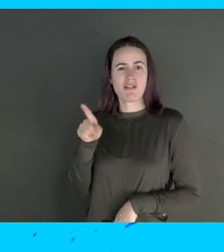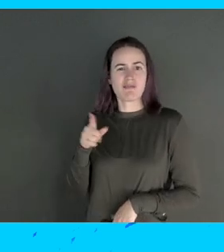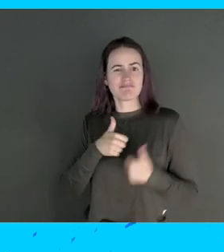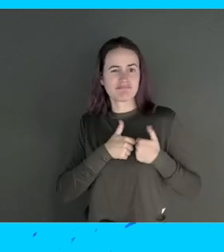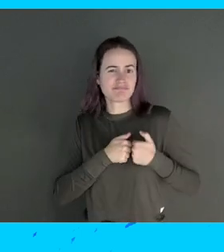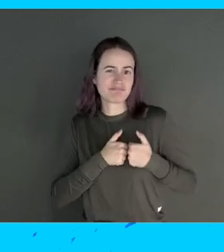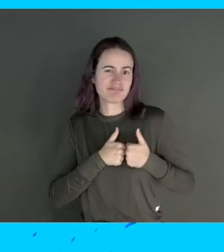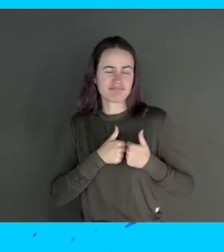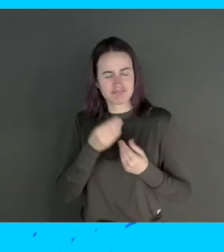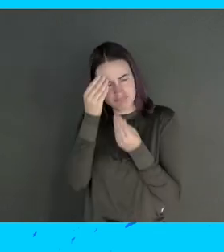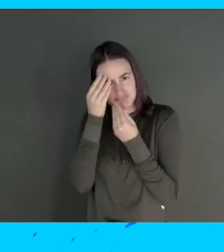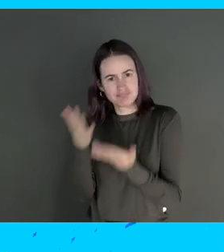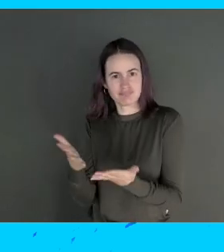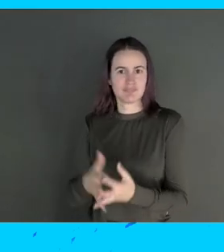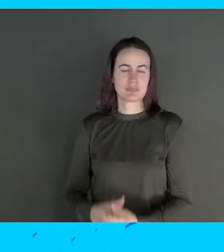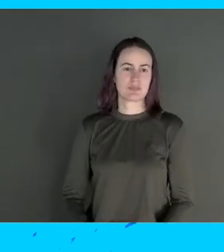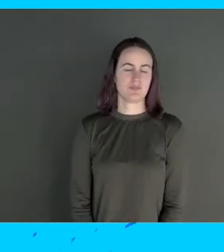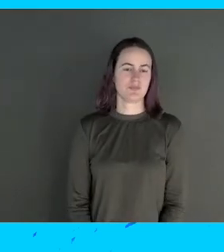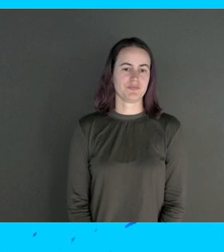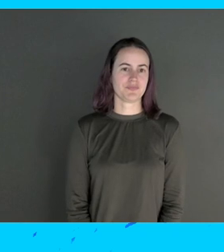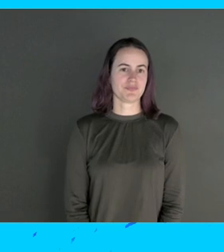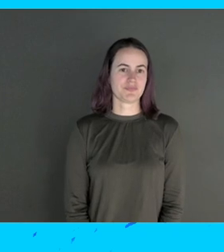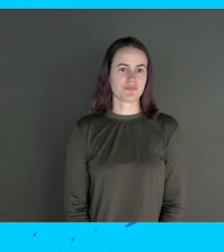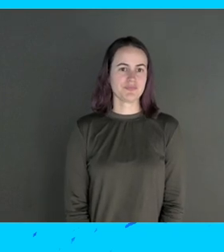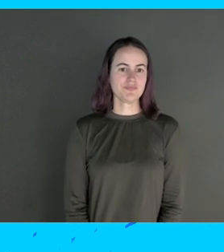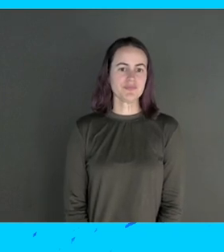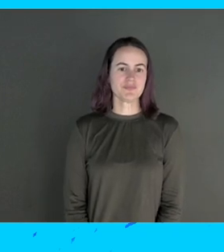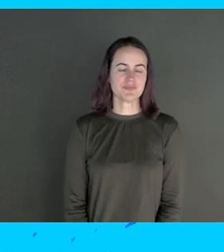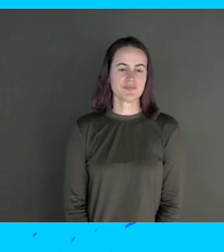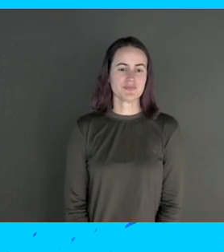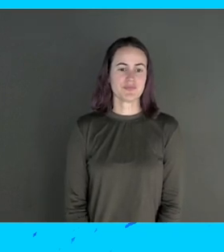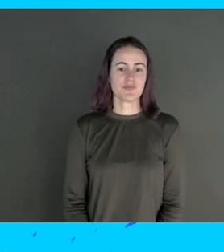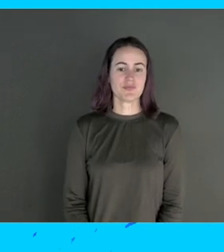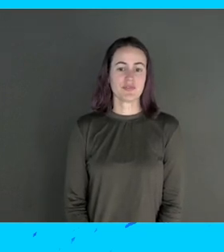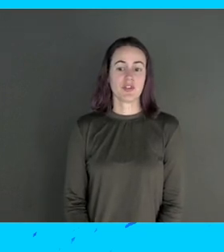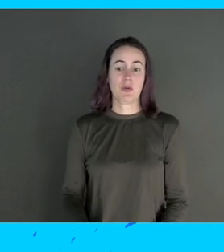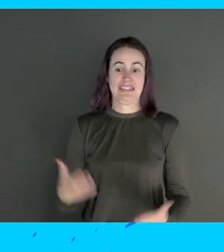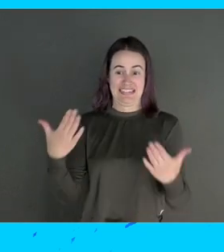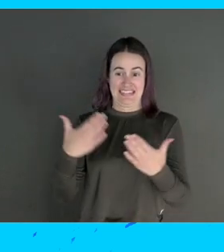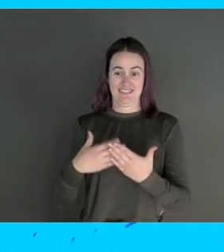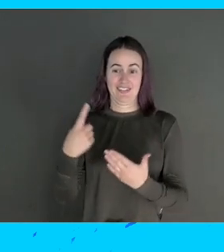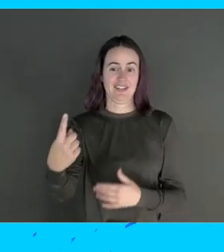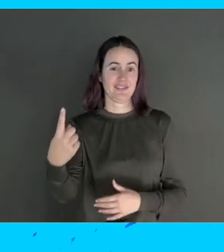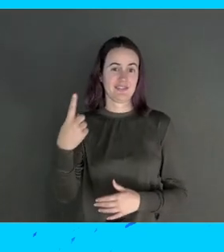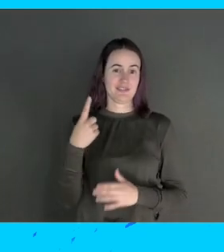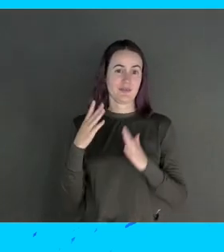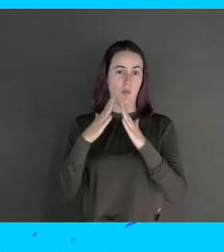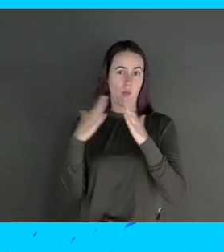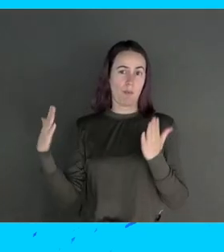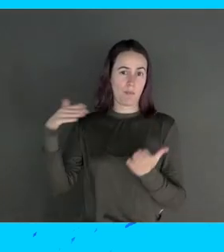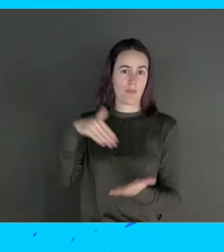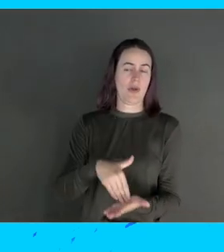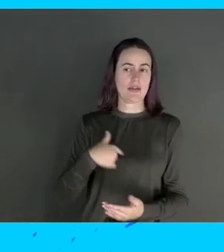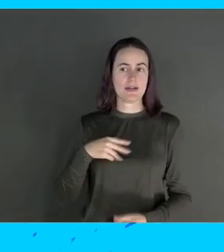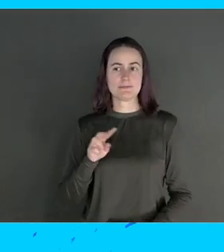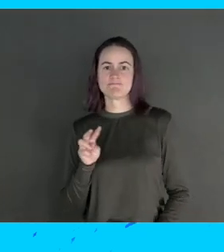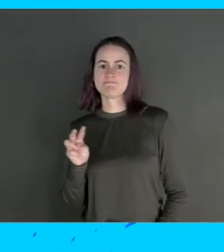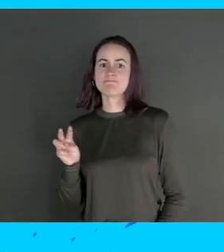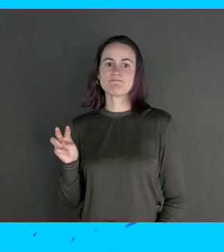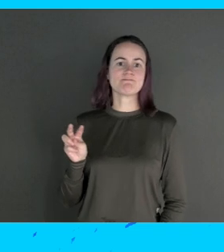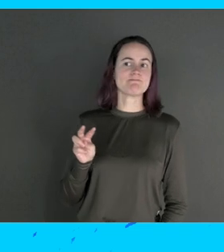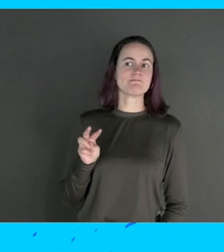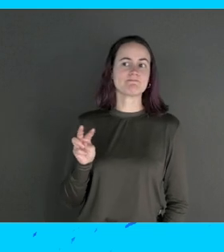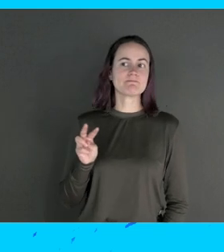pounding. Twalib came back that evening. I was so anxious. I watched him closely to see if he could reveal his feelings about my